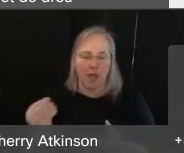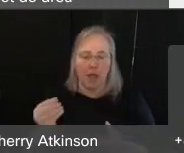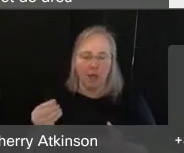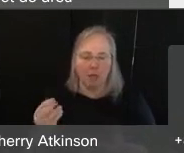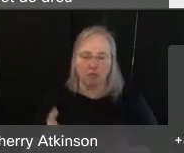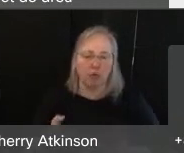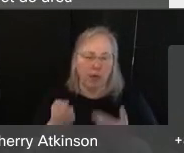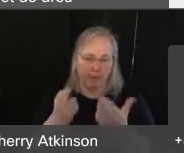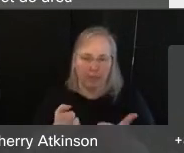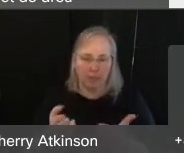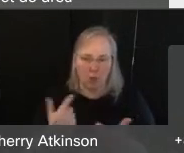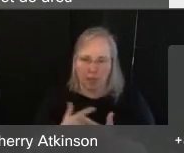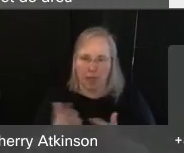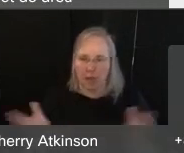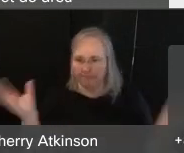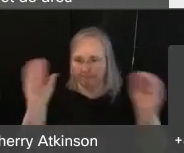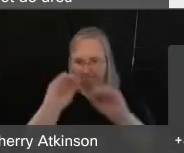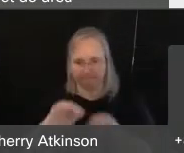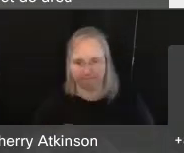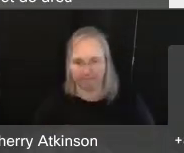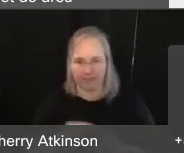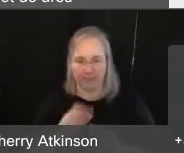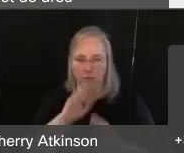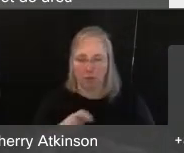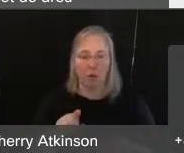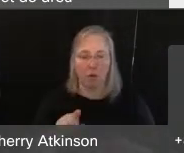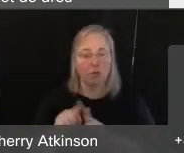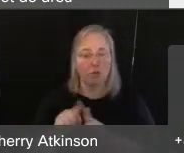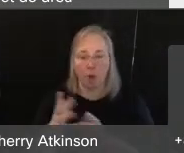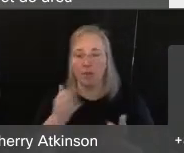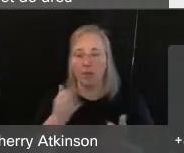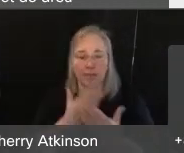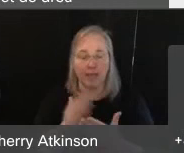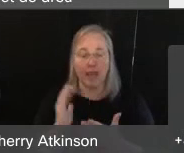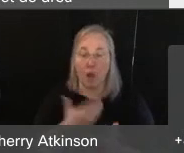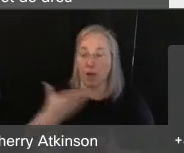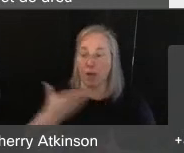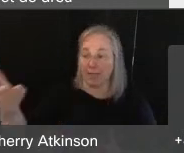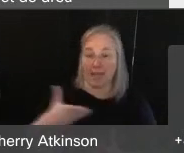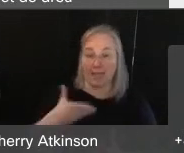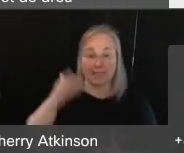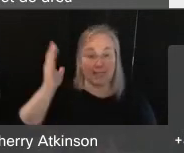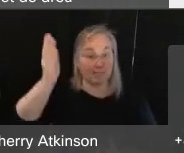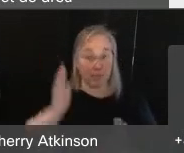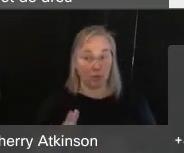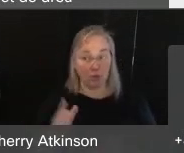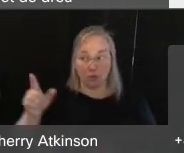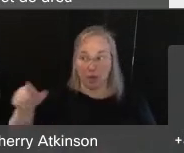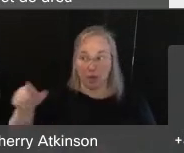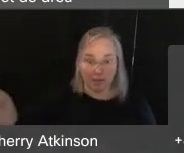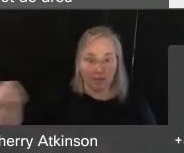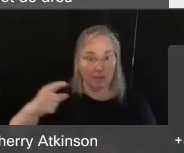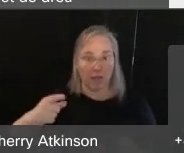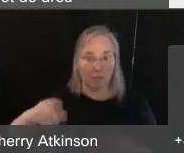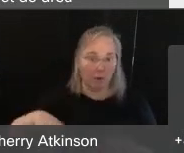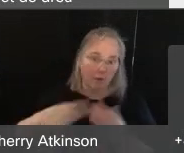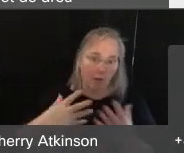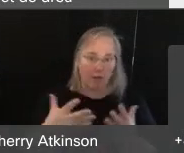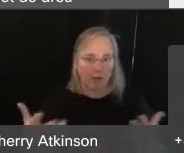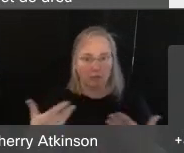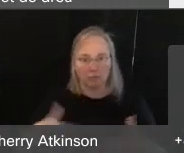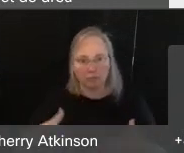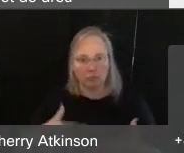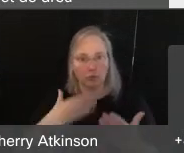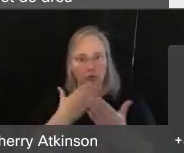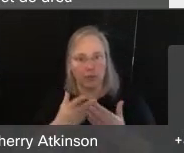this report. And also, I also want to thank our guest speakers who provide a lot of good information